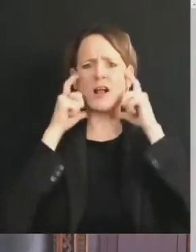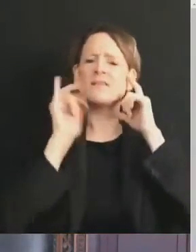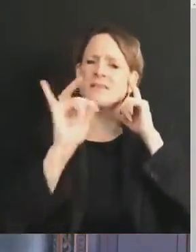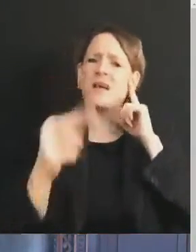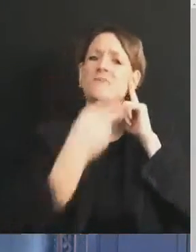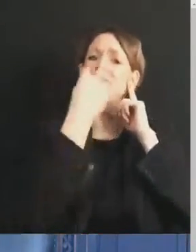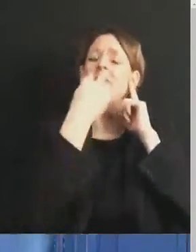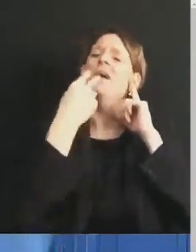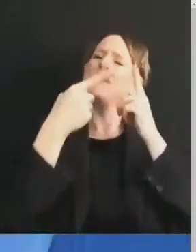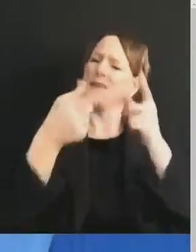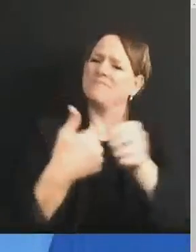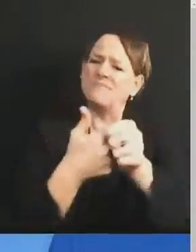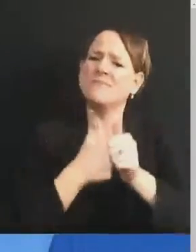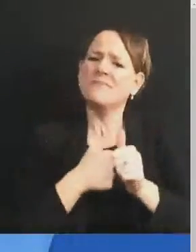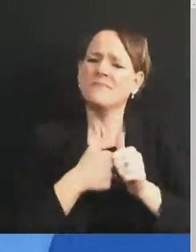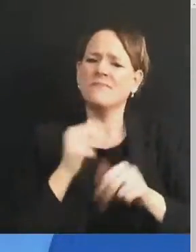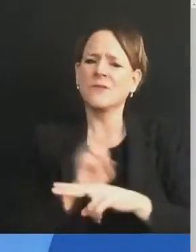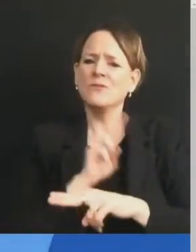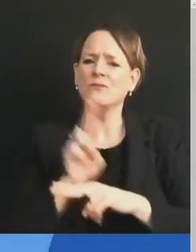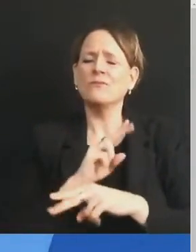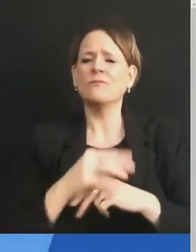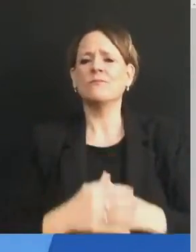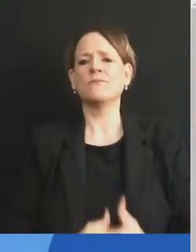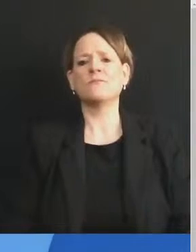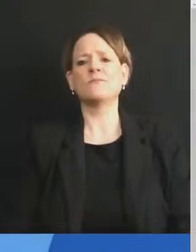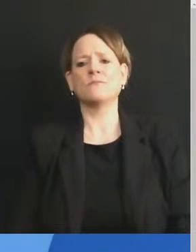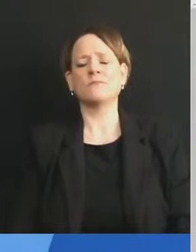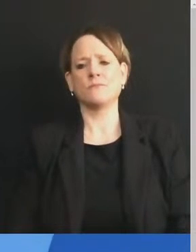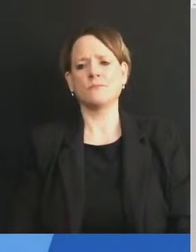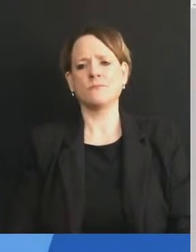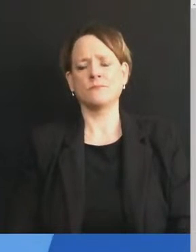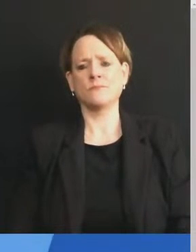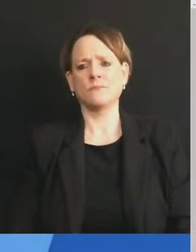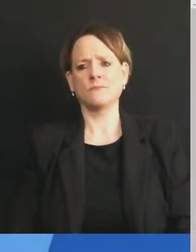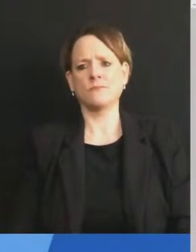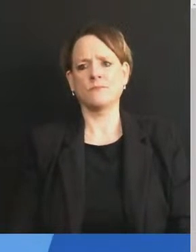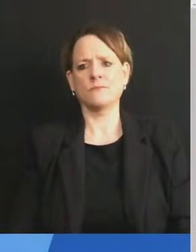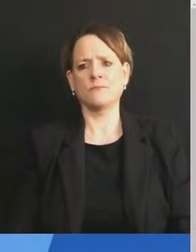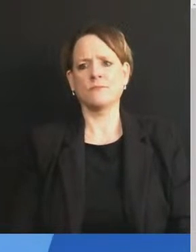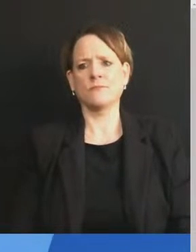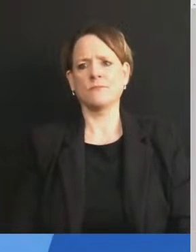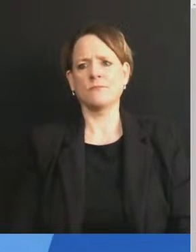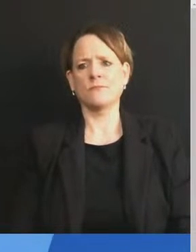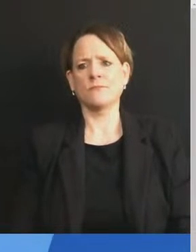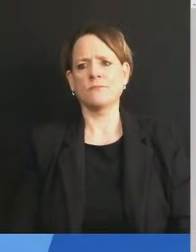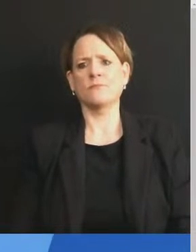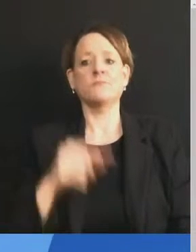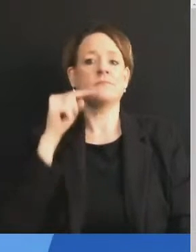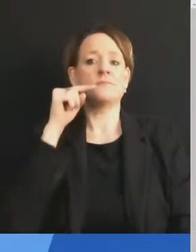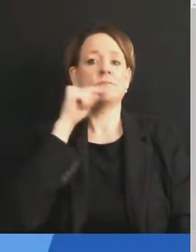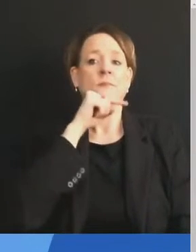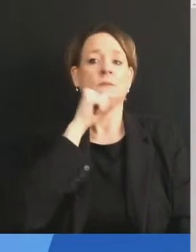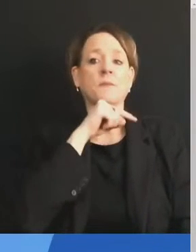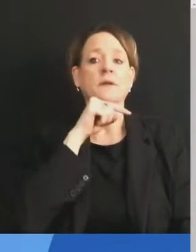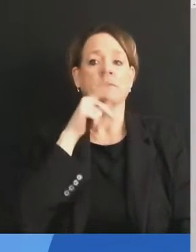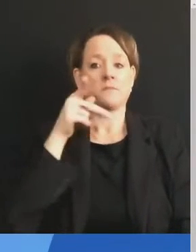Thank you, Jessica. Now to Emily Files from Milwaukee Public Radio. Emily.